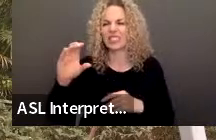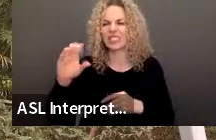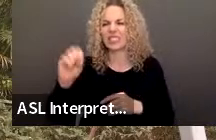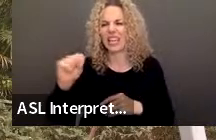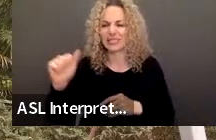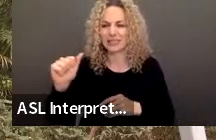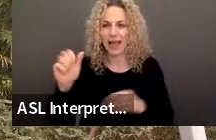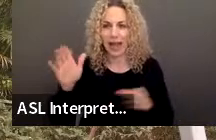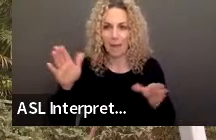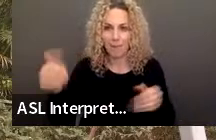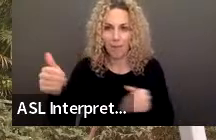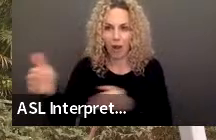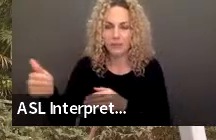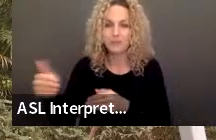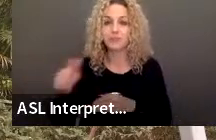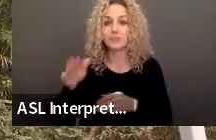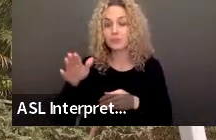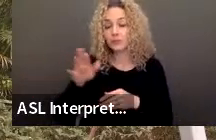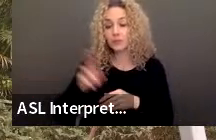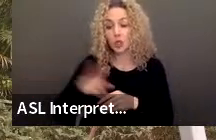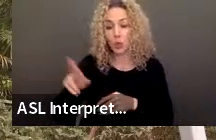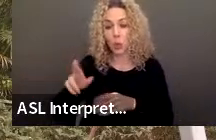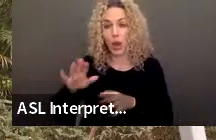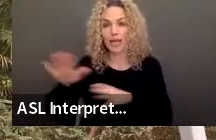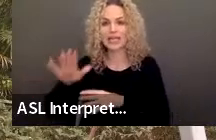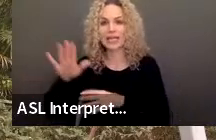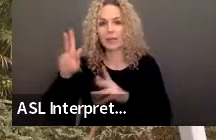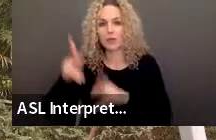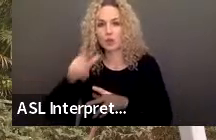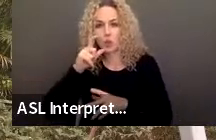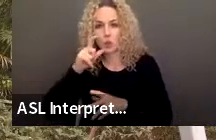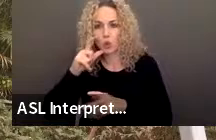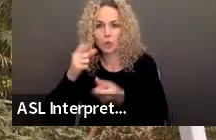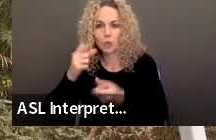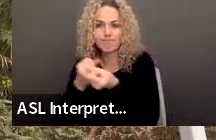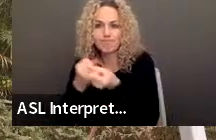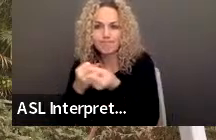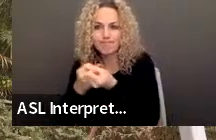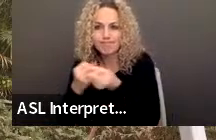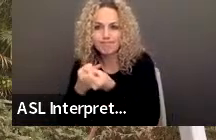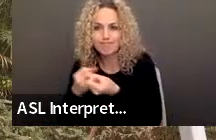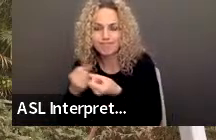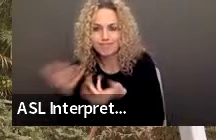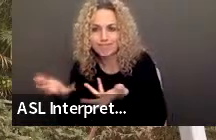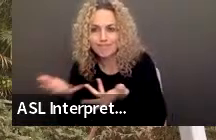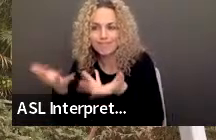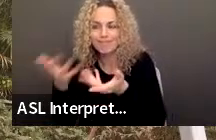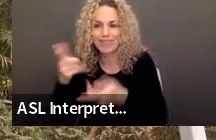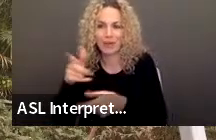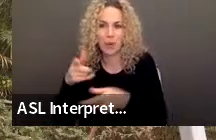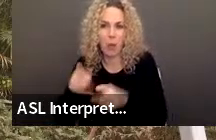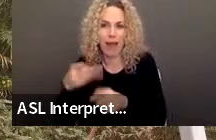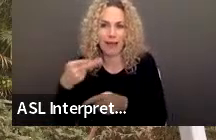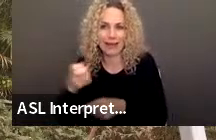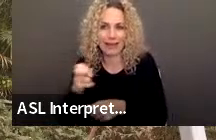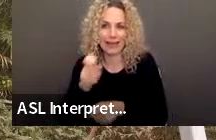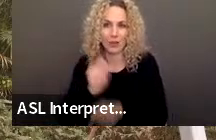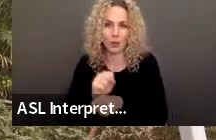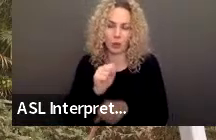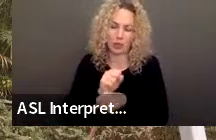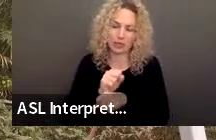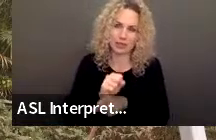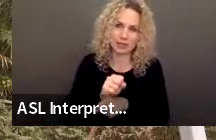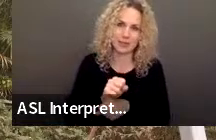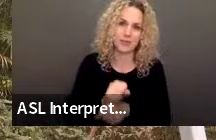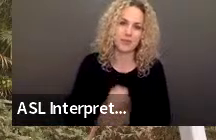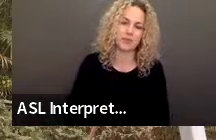boxes. And to his right is his provider who is supporting him in that work. And